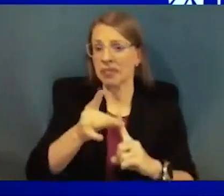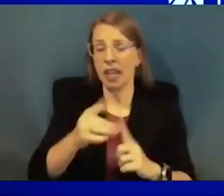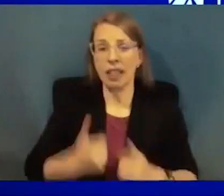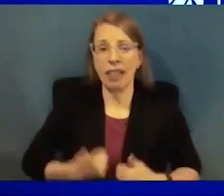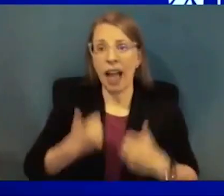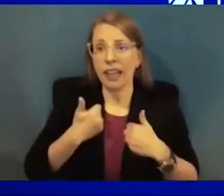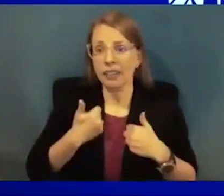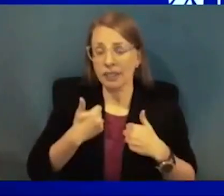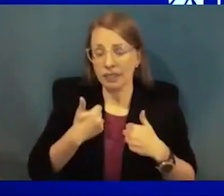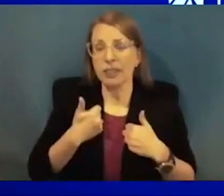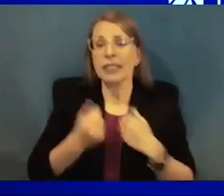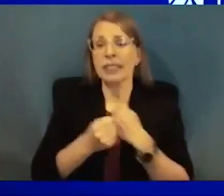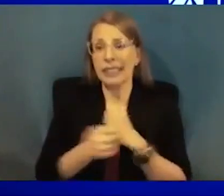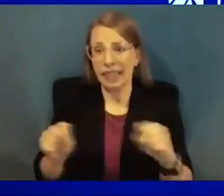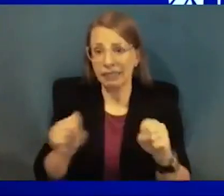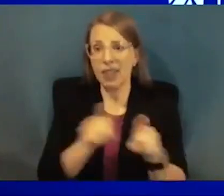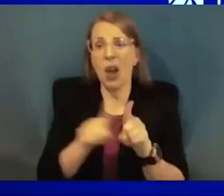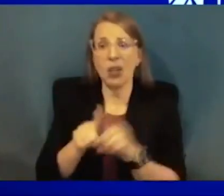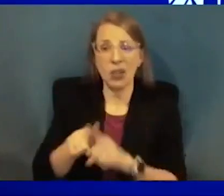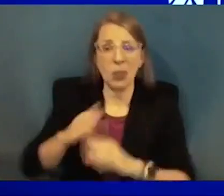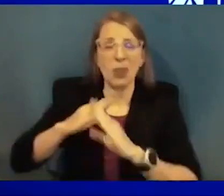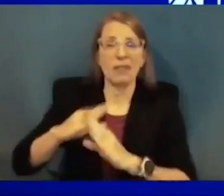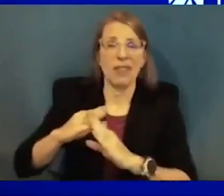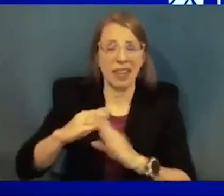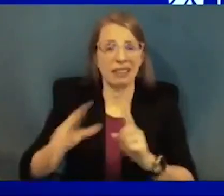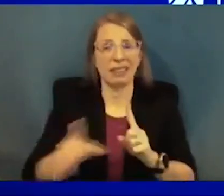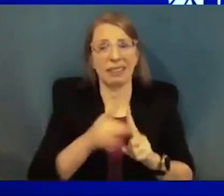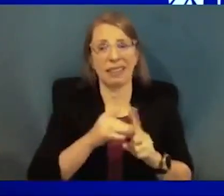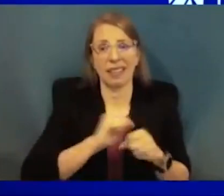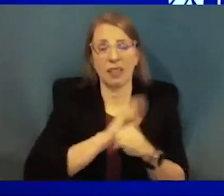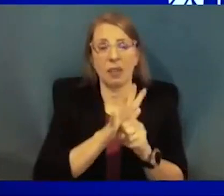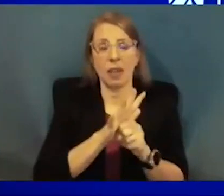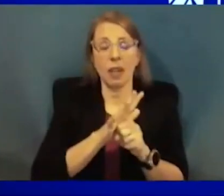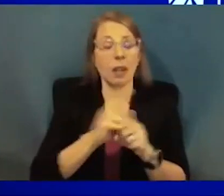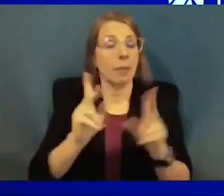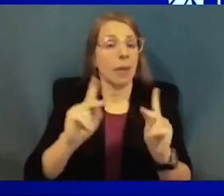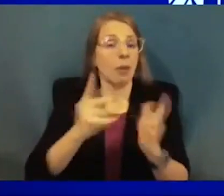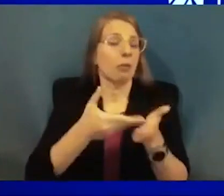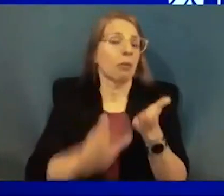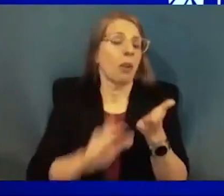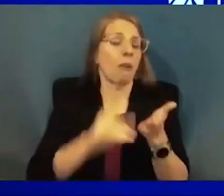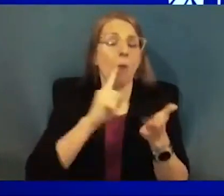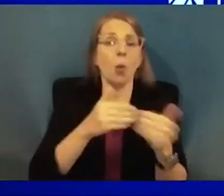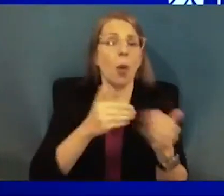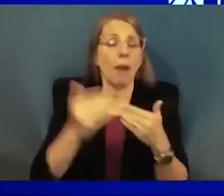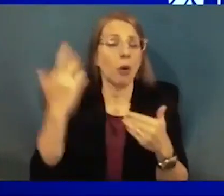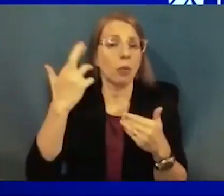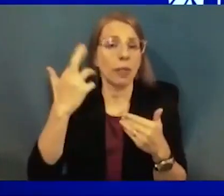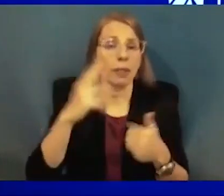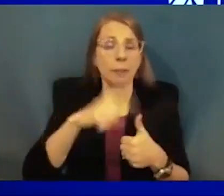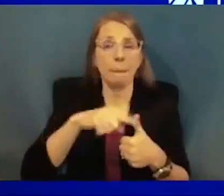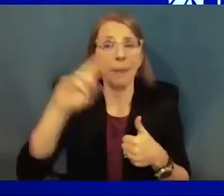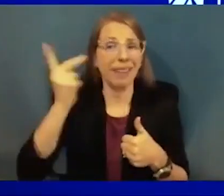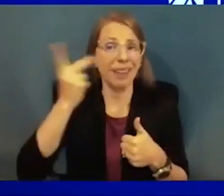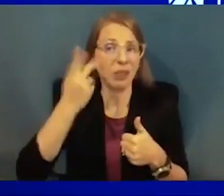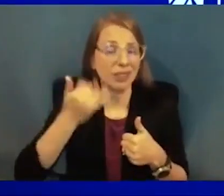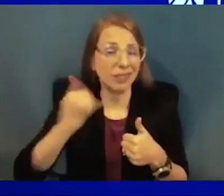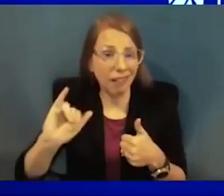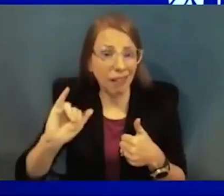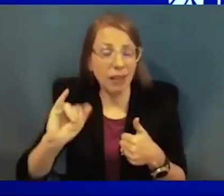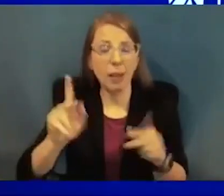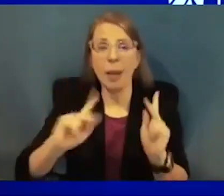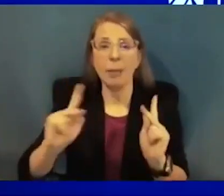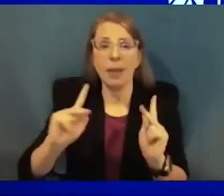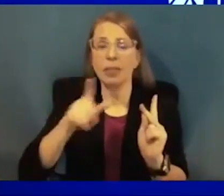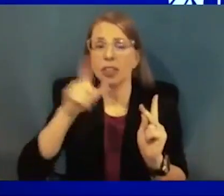measures that people still don't want to take for one reason or another. Whether it's politicized, unfortunately, because nobody should die for their political